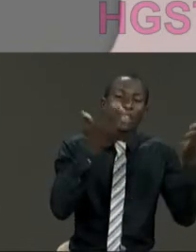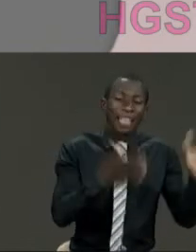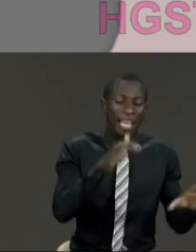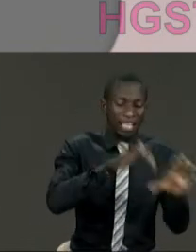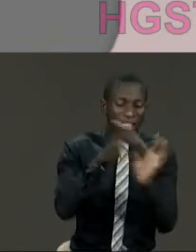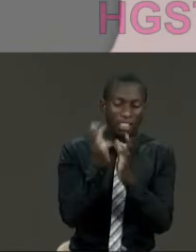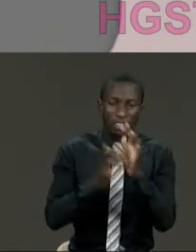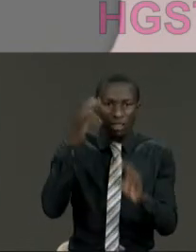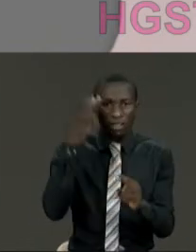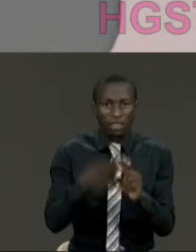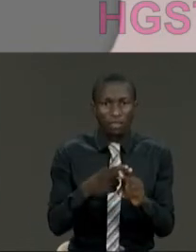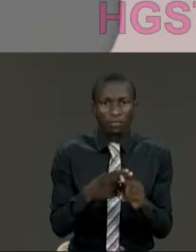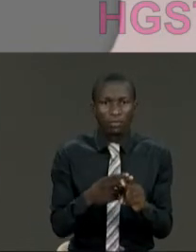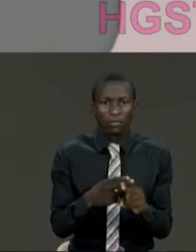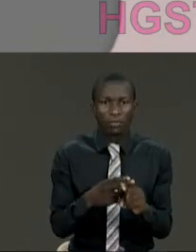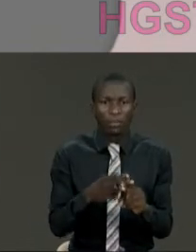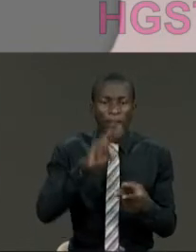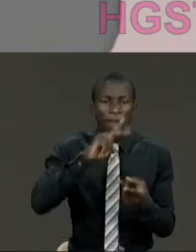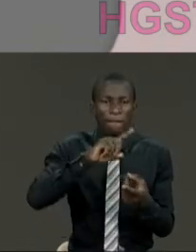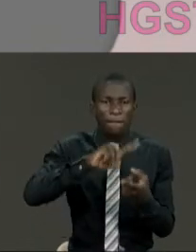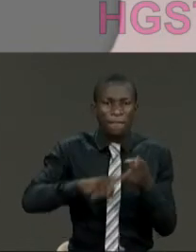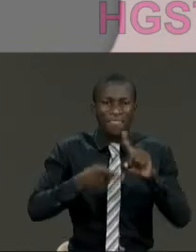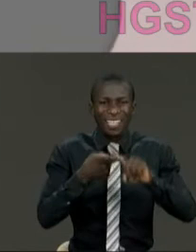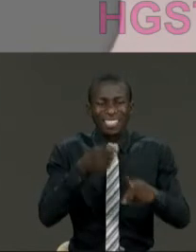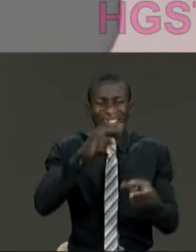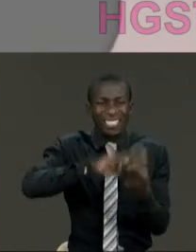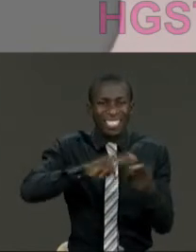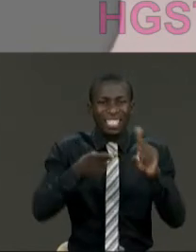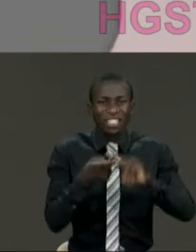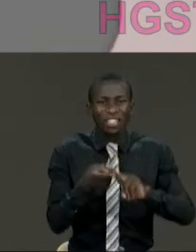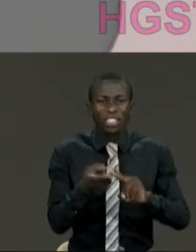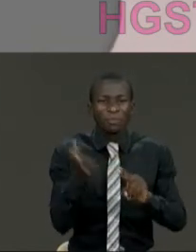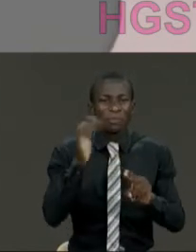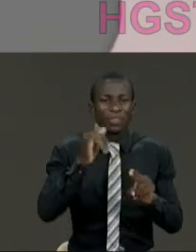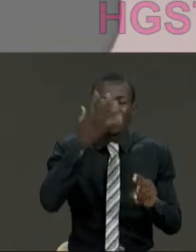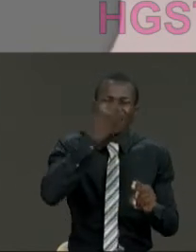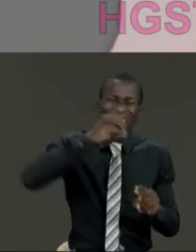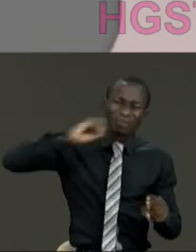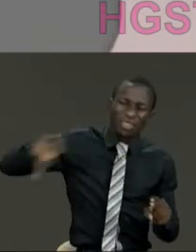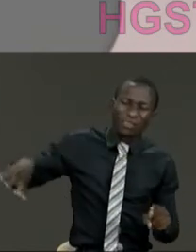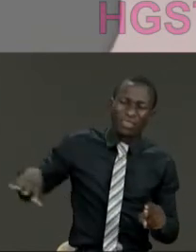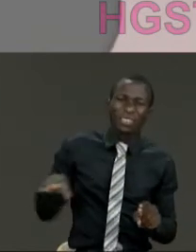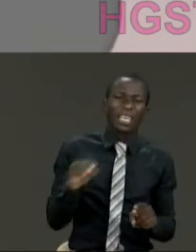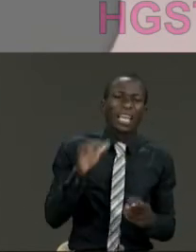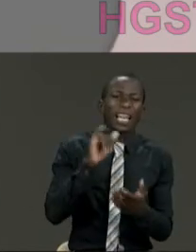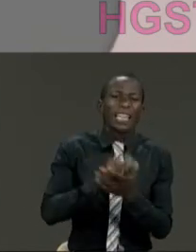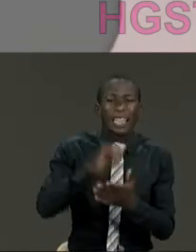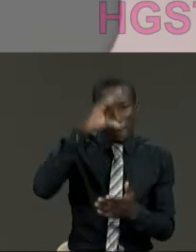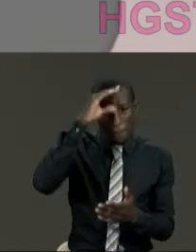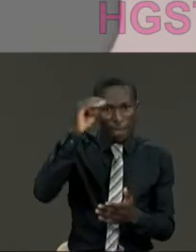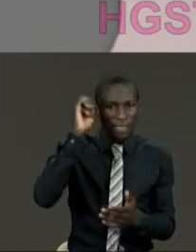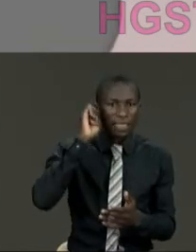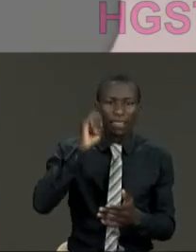Friends, relations, they deserted this man. He said, I have no